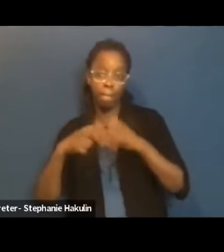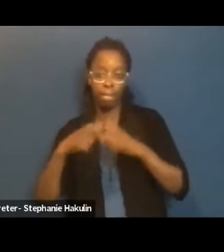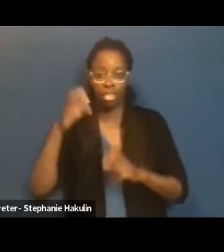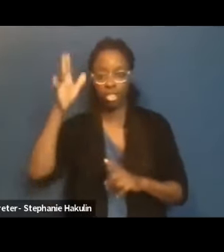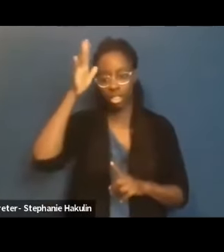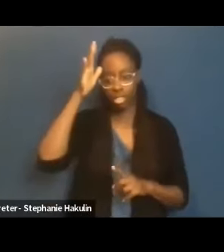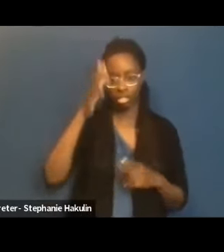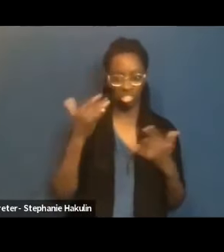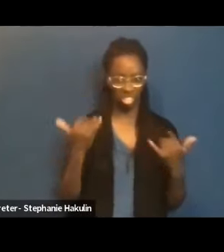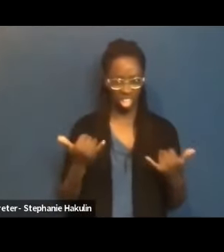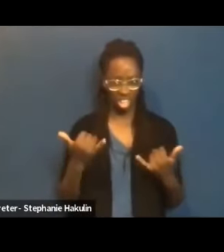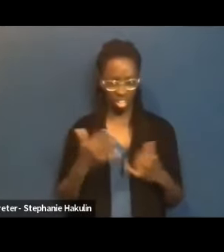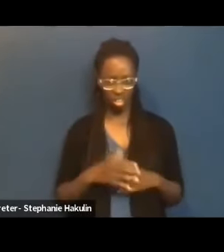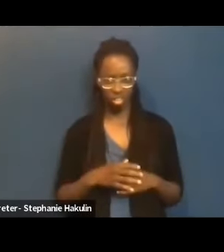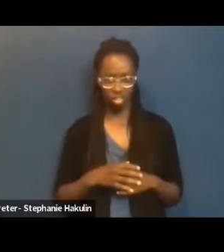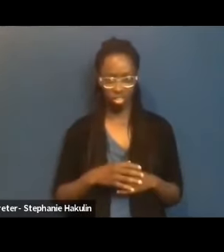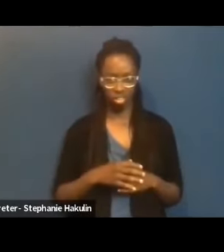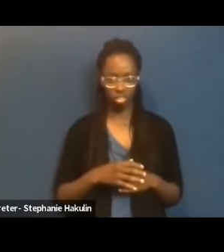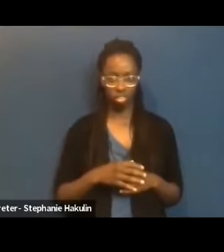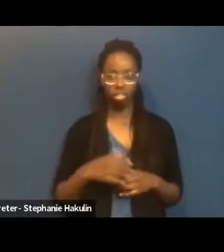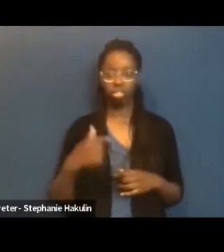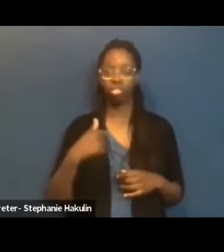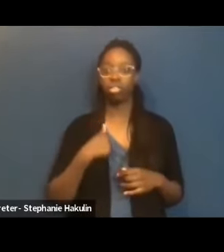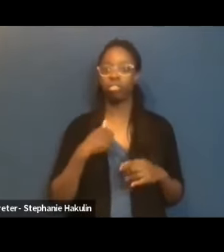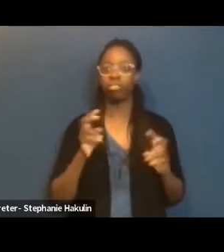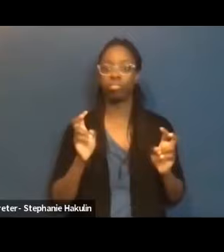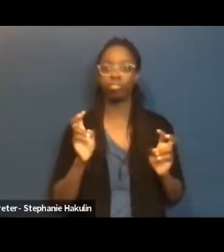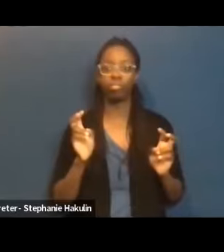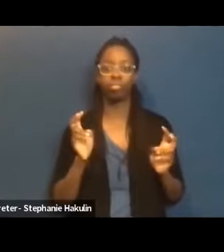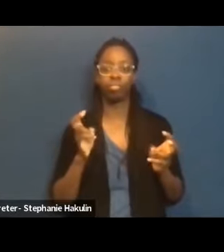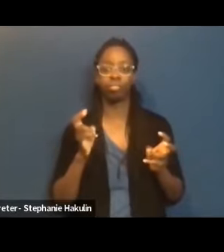that my PTSD mouth couldn't. It was saying, love me.